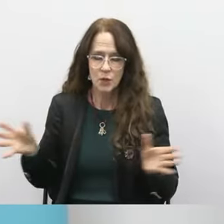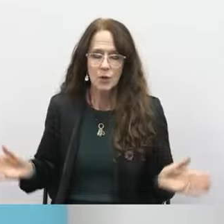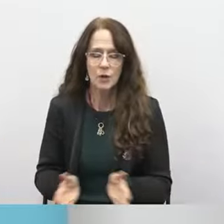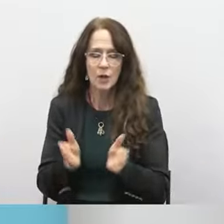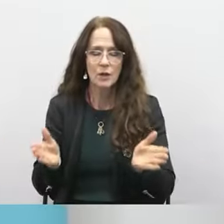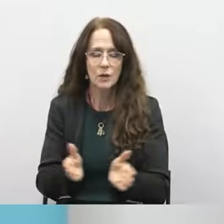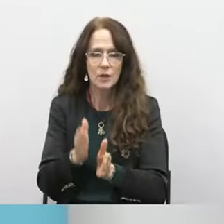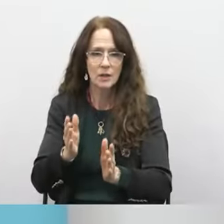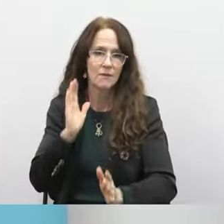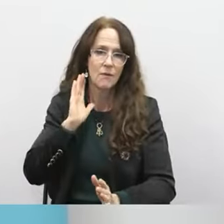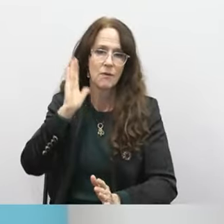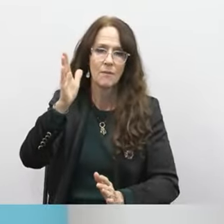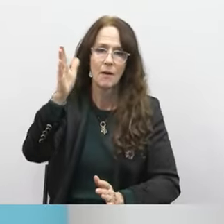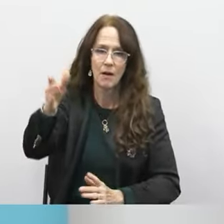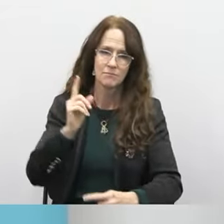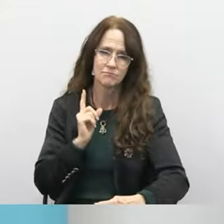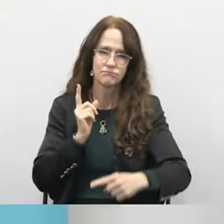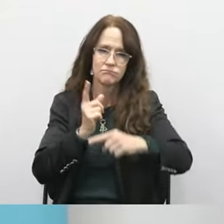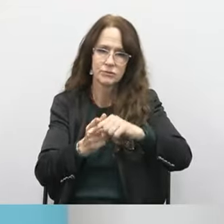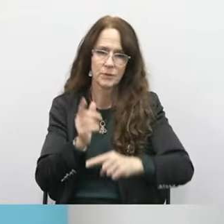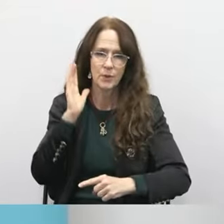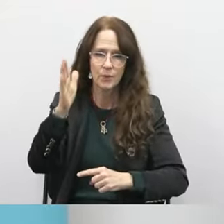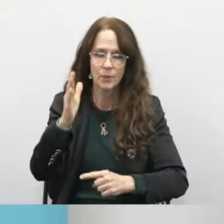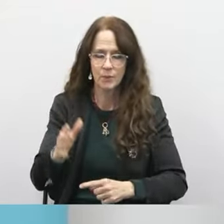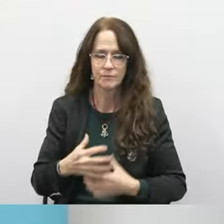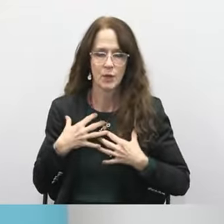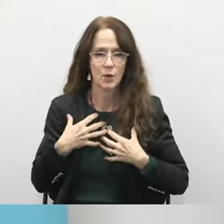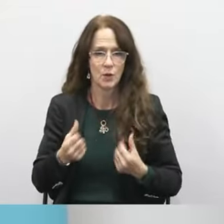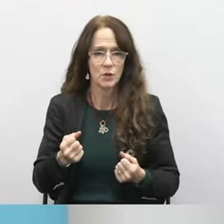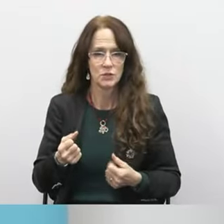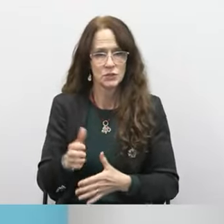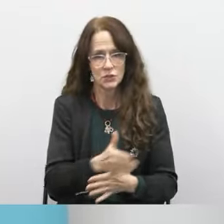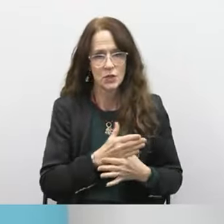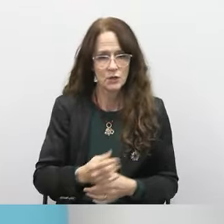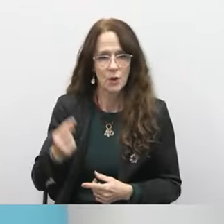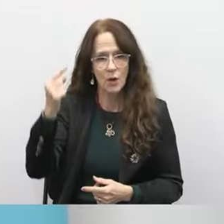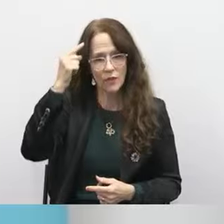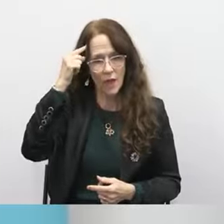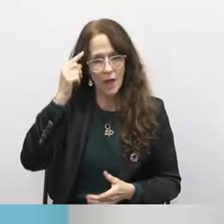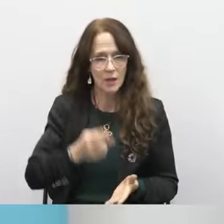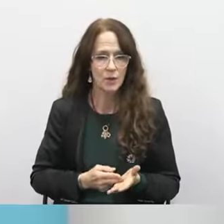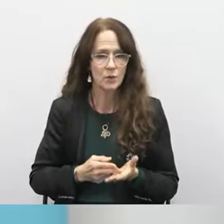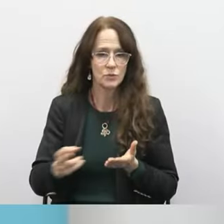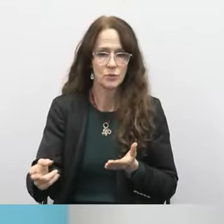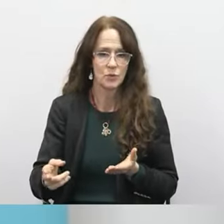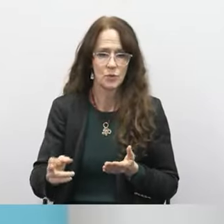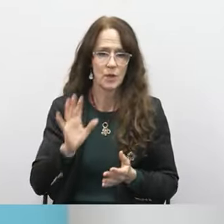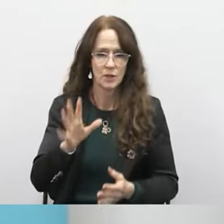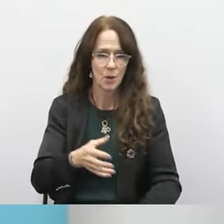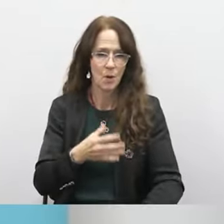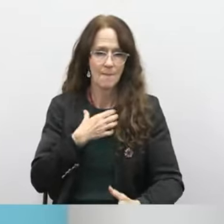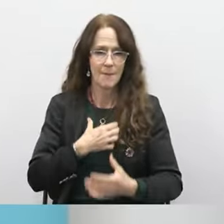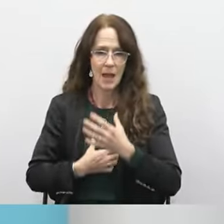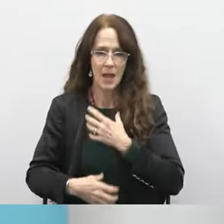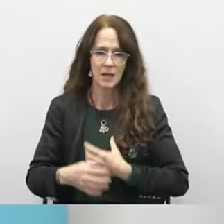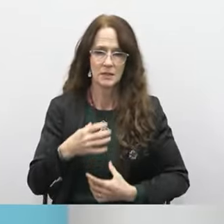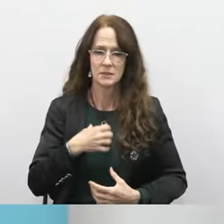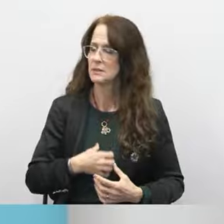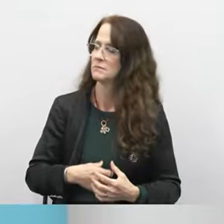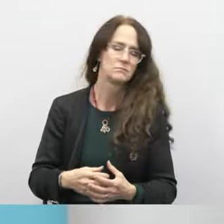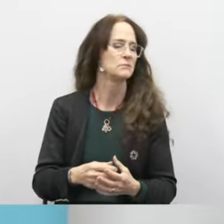better tomorrow. Your courage to share your thoughts, your truth, and your passion is never in